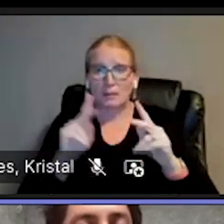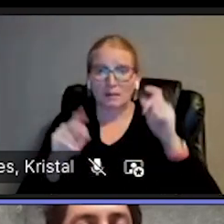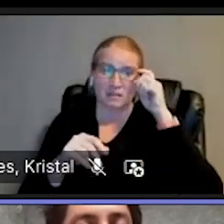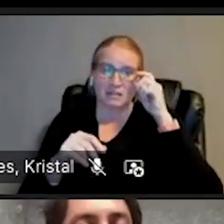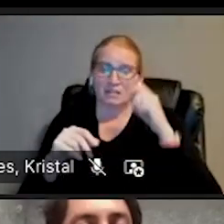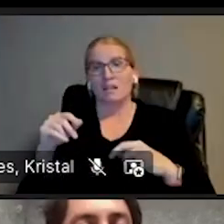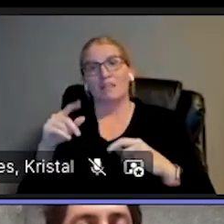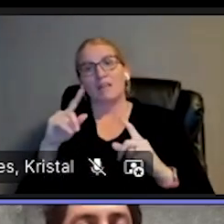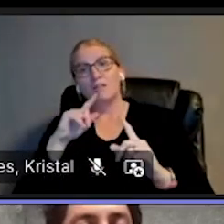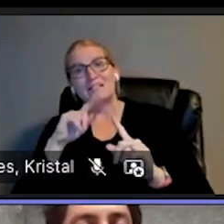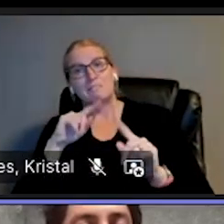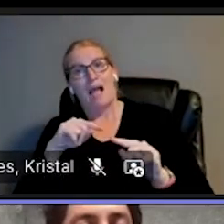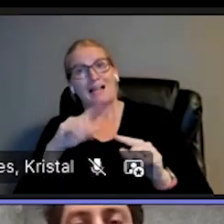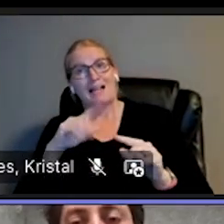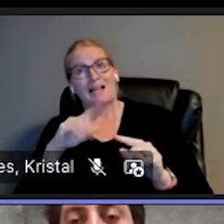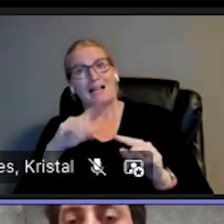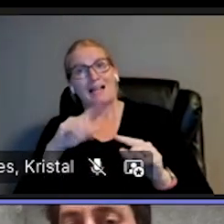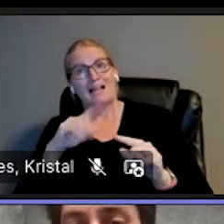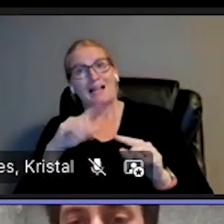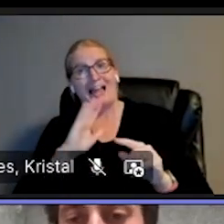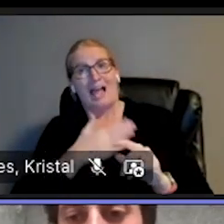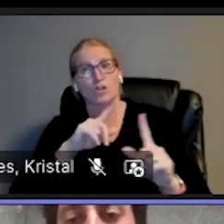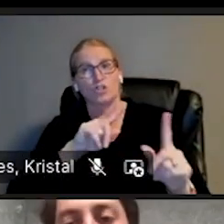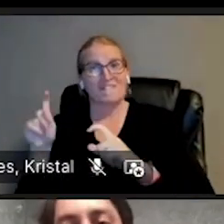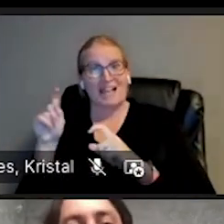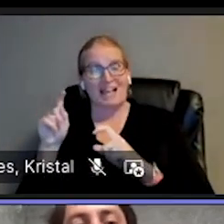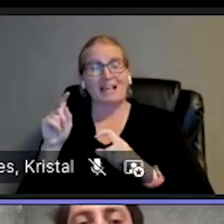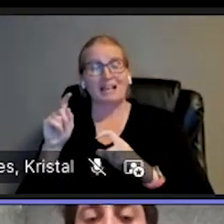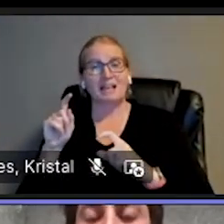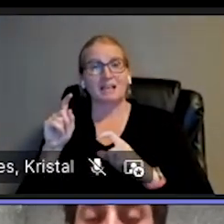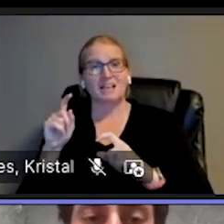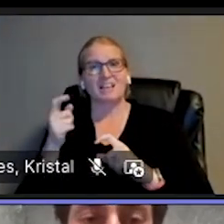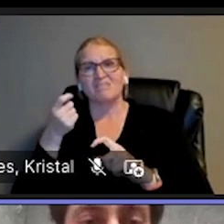them reported never losing mobile service on the job.